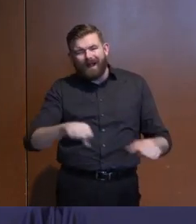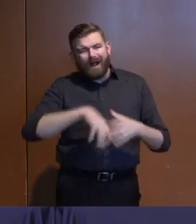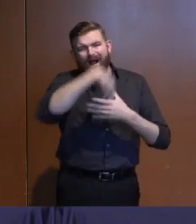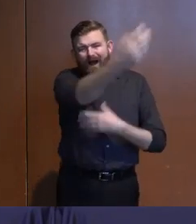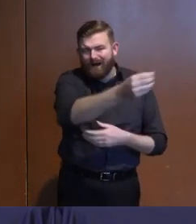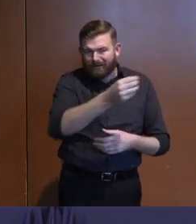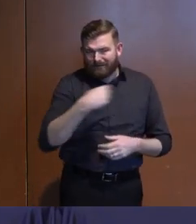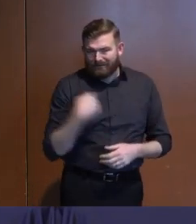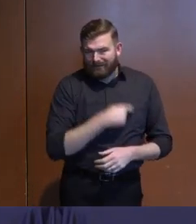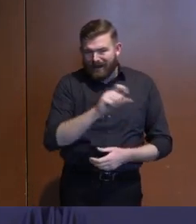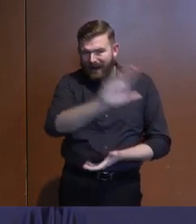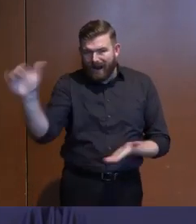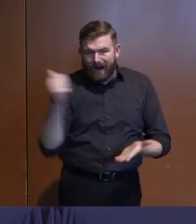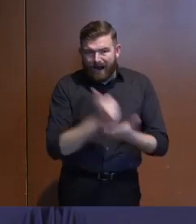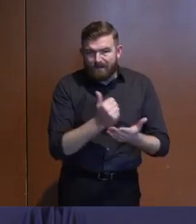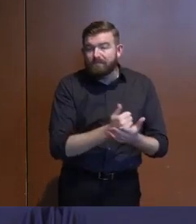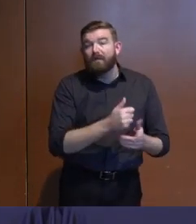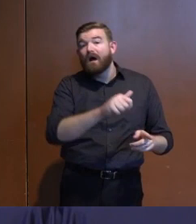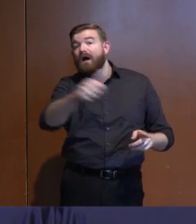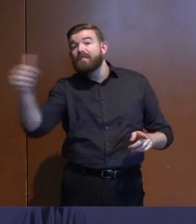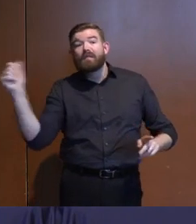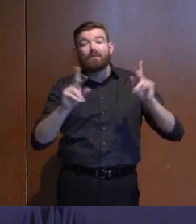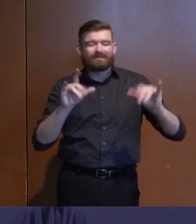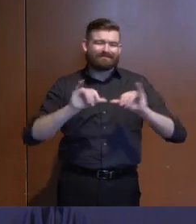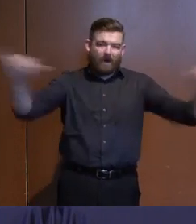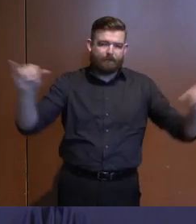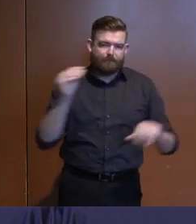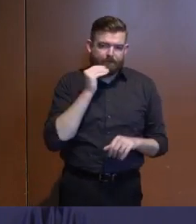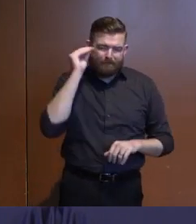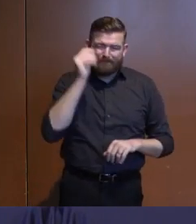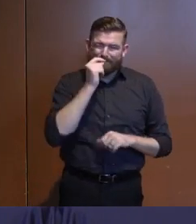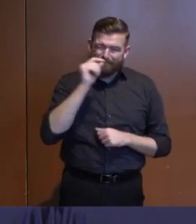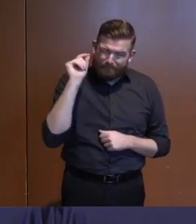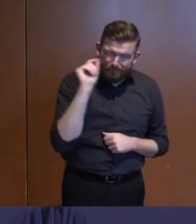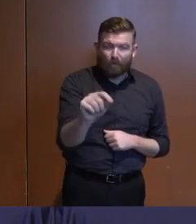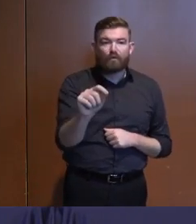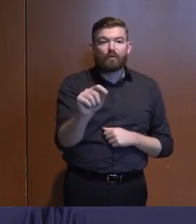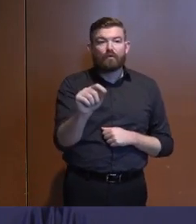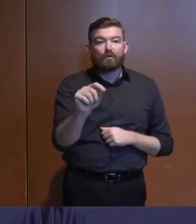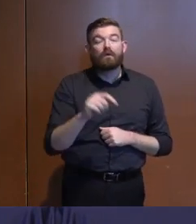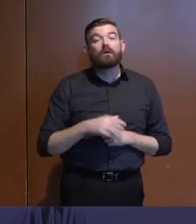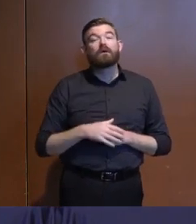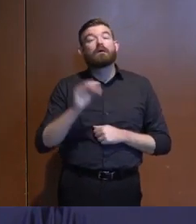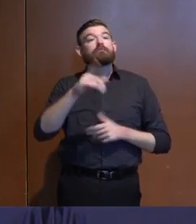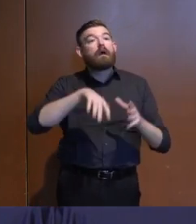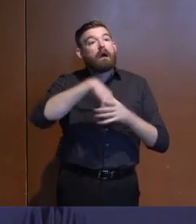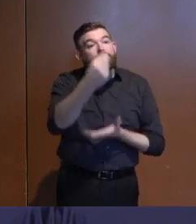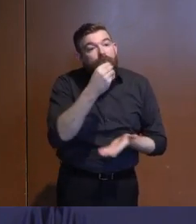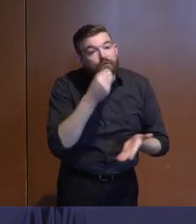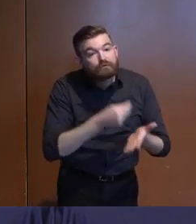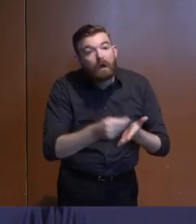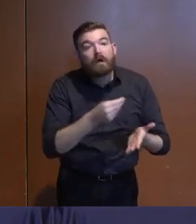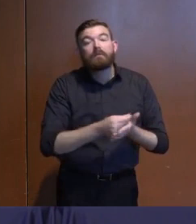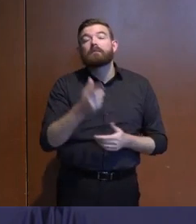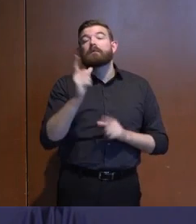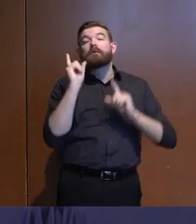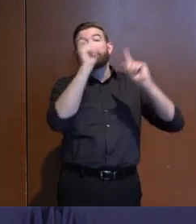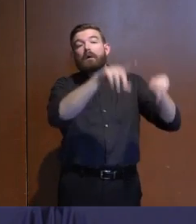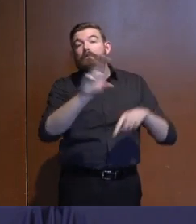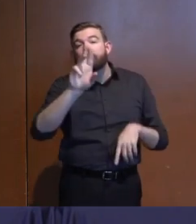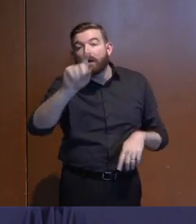else, stay home, period. And if you do go out, whether it's to a supermarket or to a pharmacy, keep